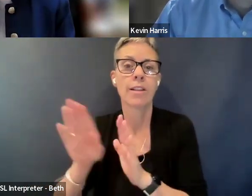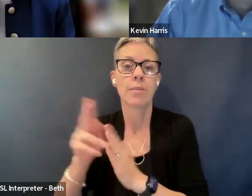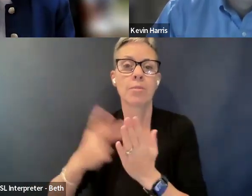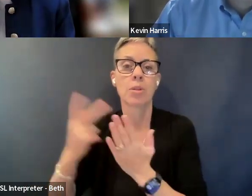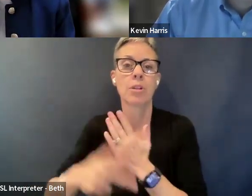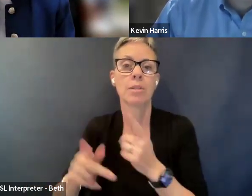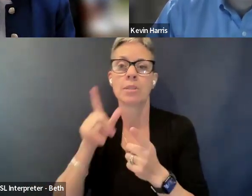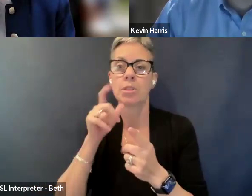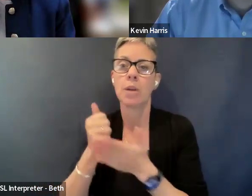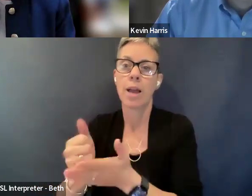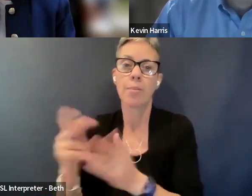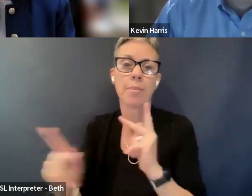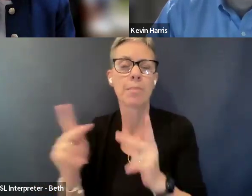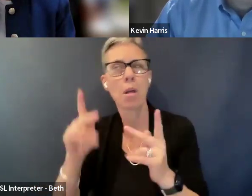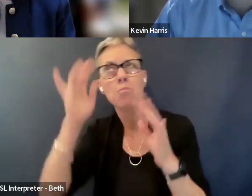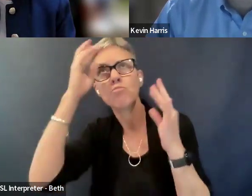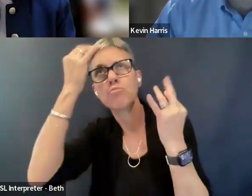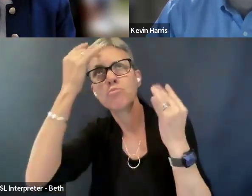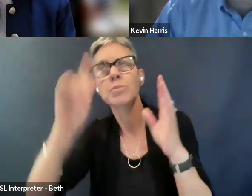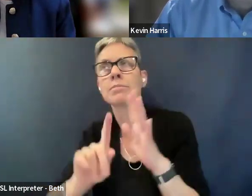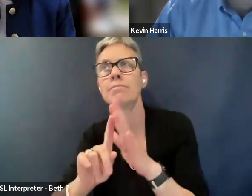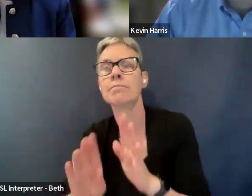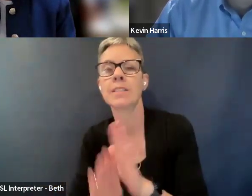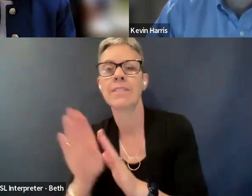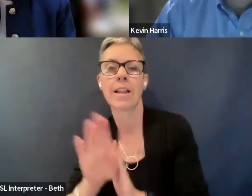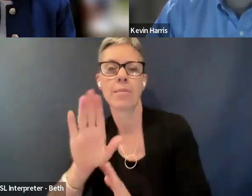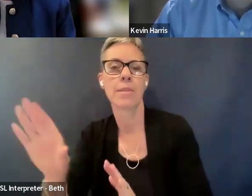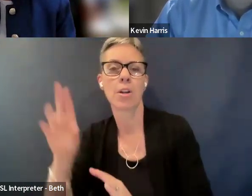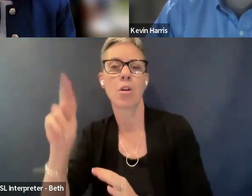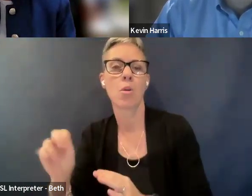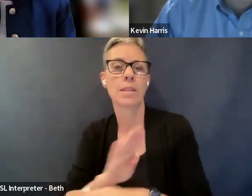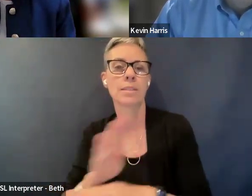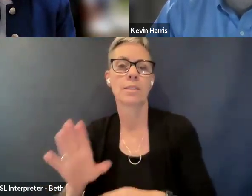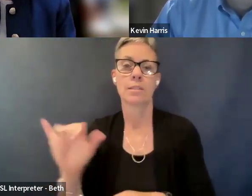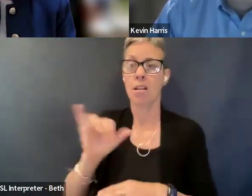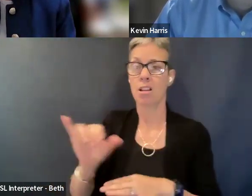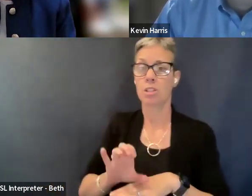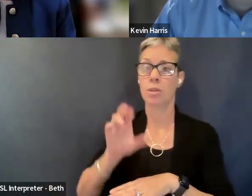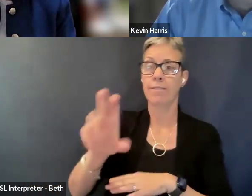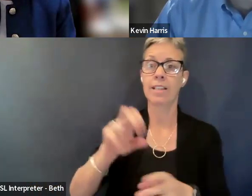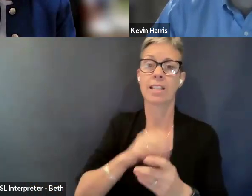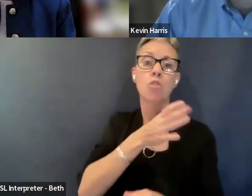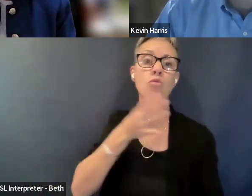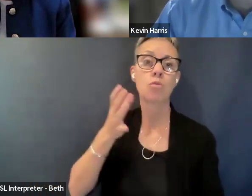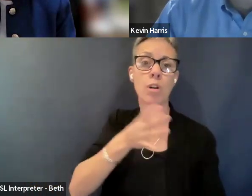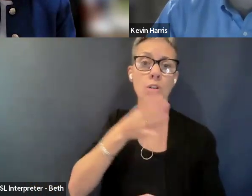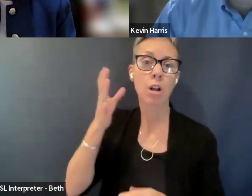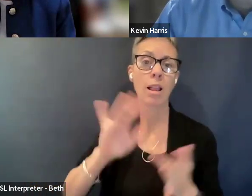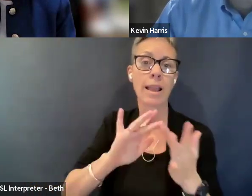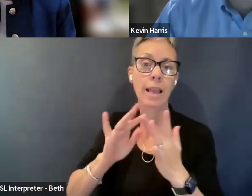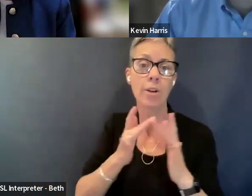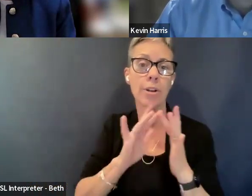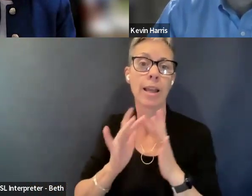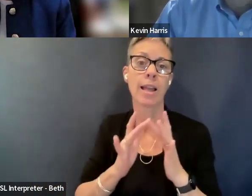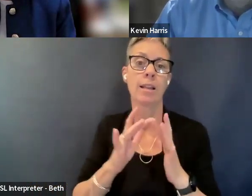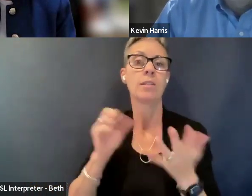own businesses. And then finally, invest in rural broadband and high-speed internet infrastructure so that rural Iowans with disabilities can